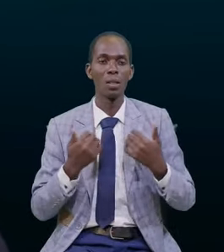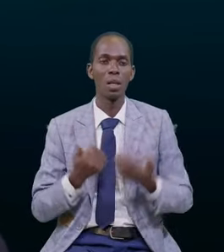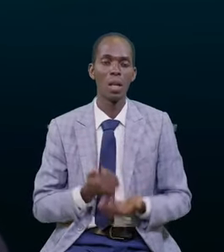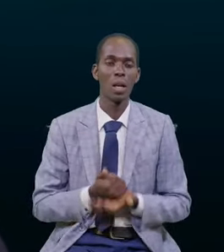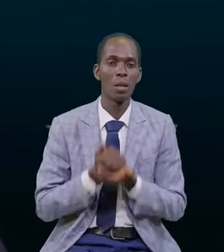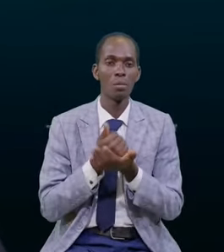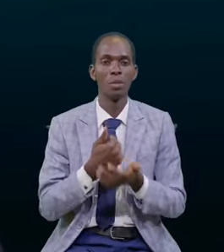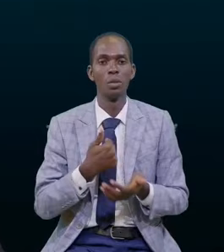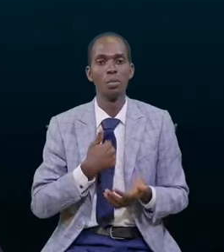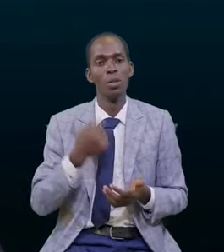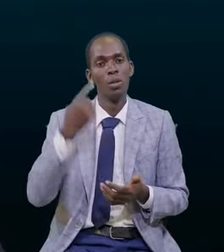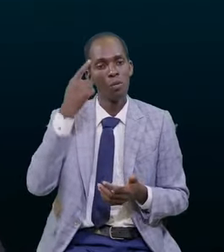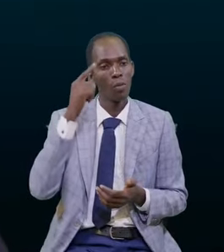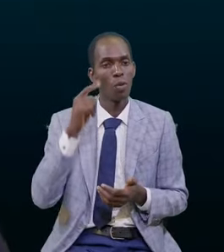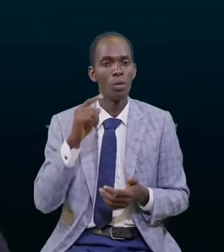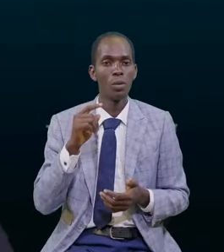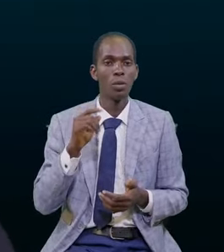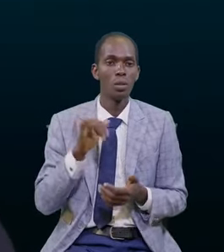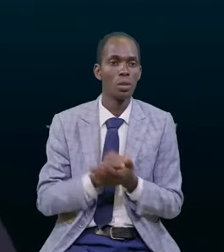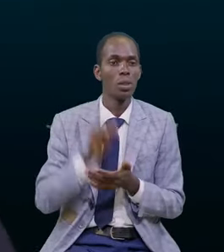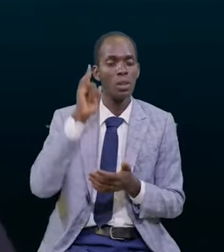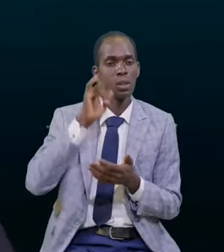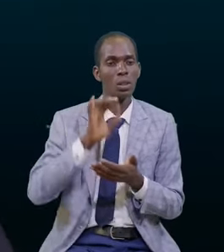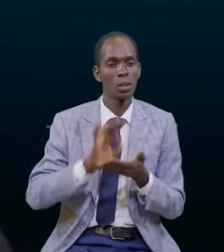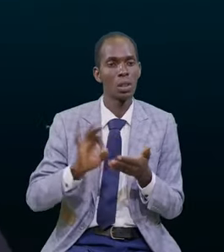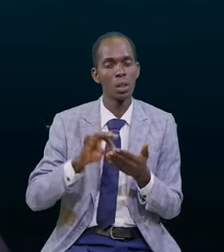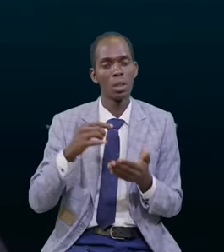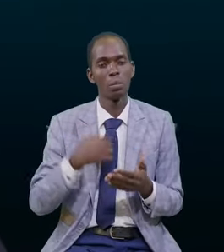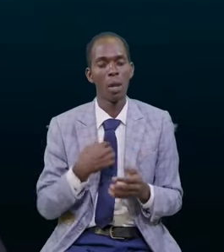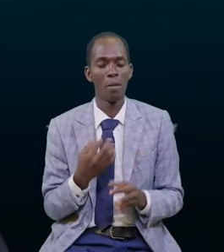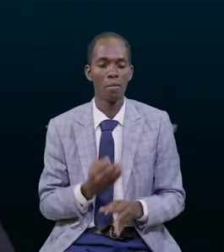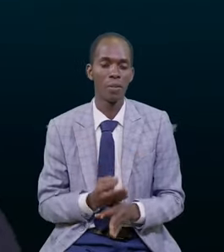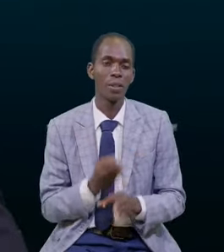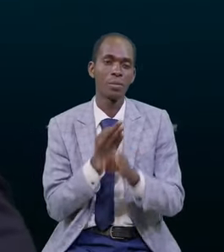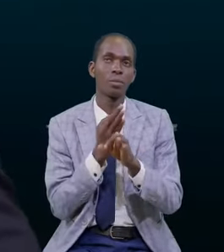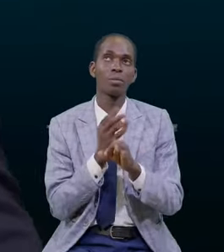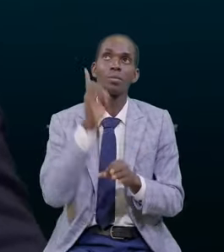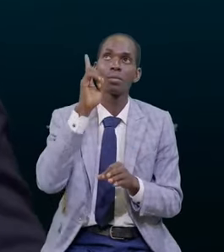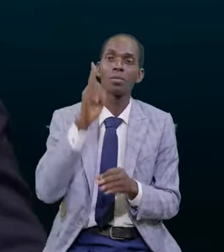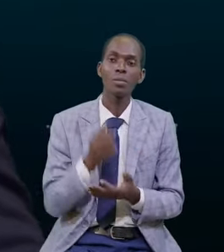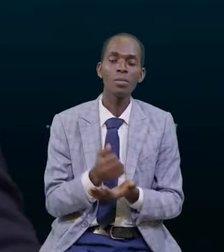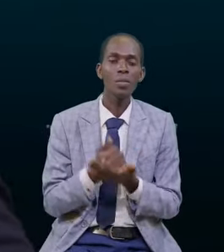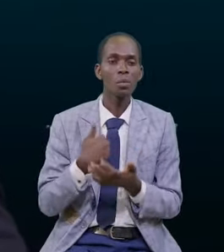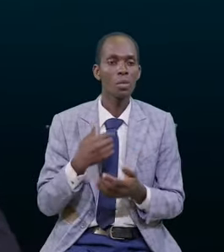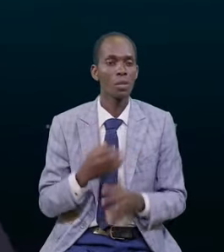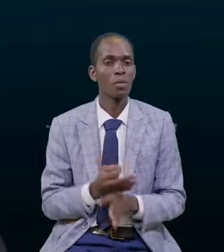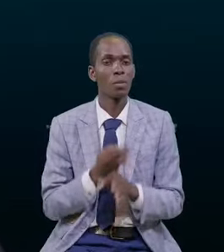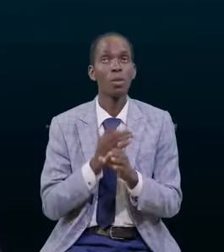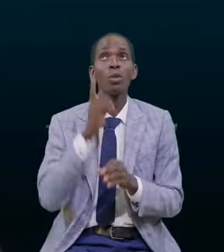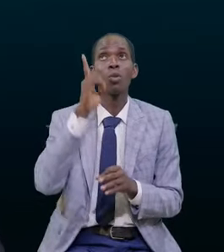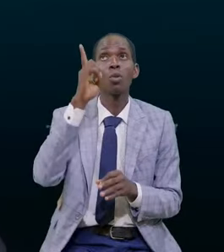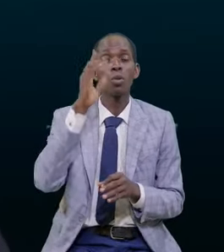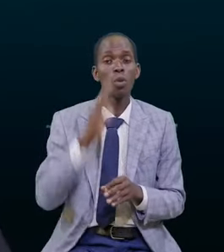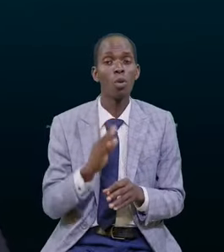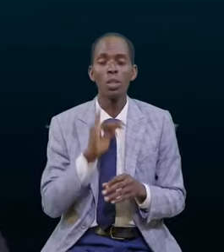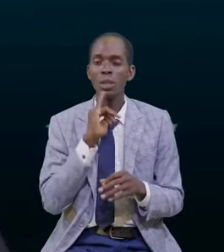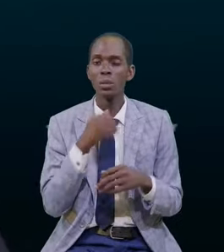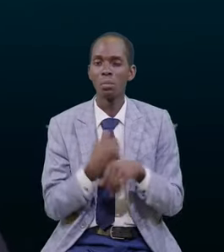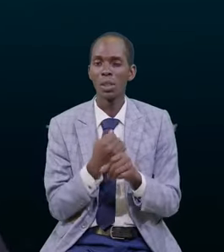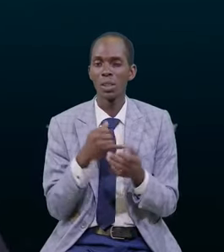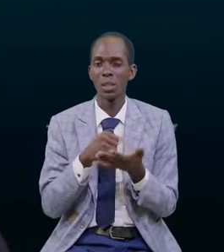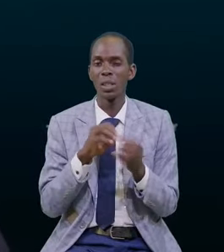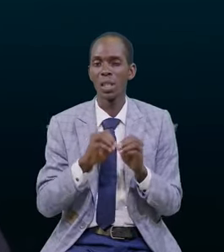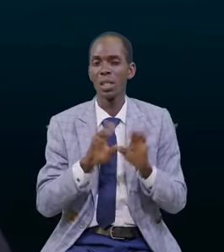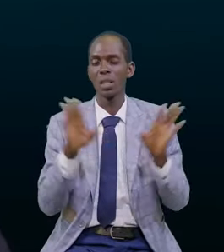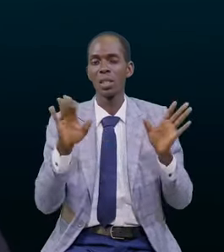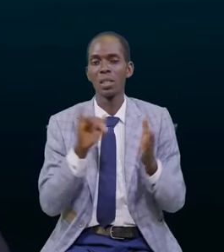counted me faithful he counted me faithful Paul is making it clear that one of the reason Jesus put